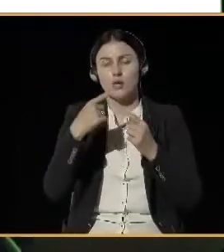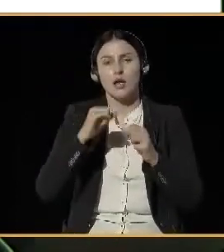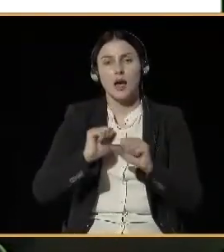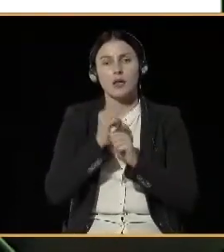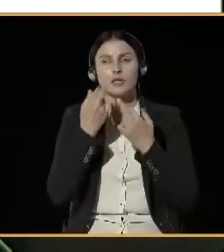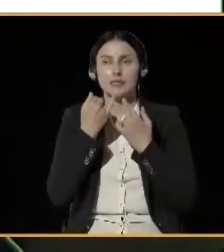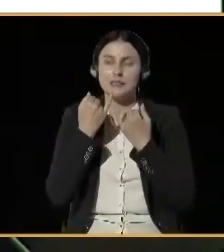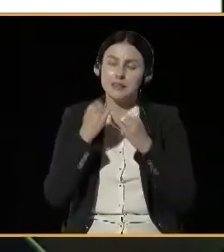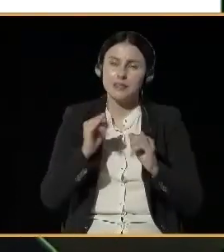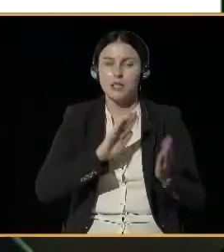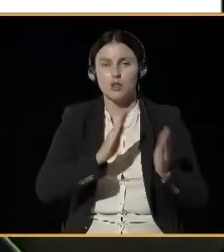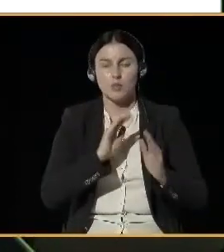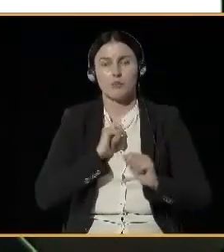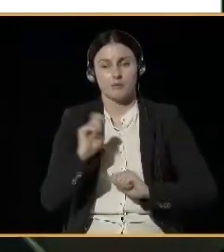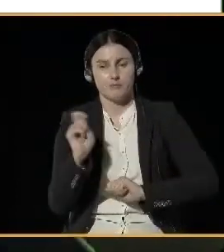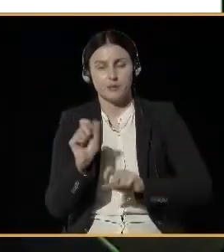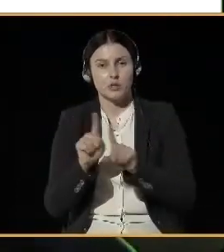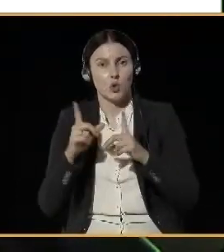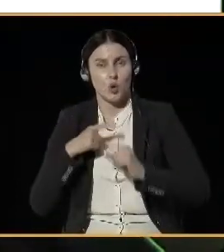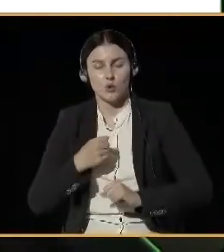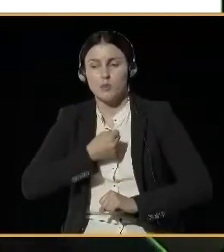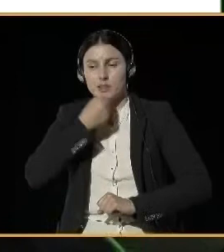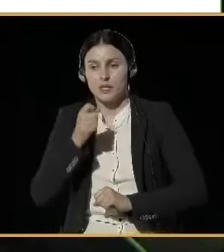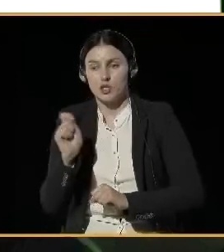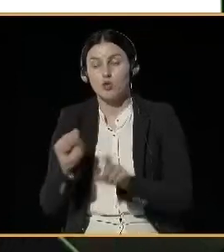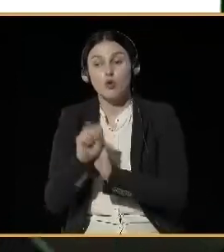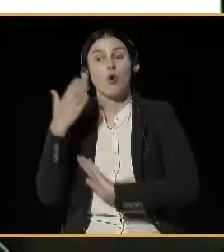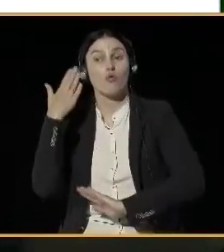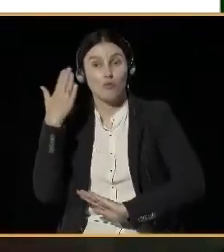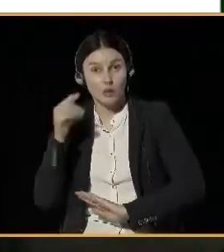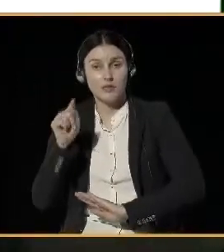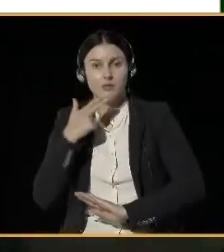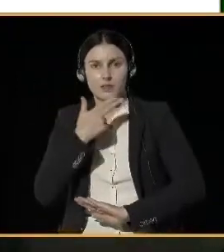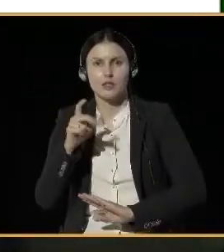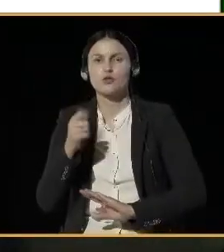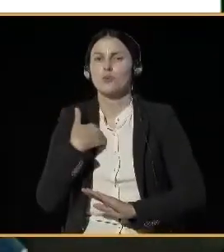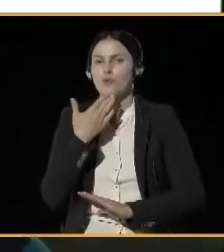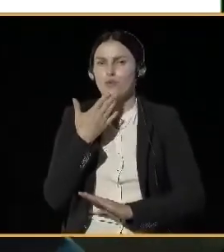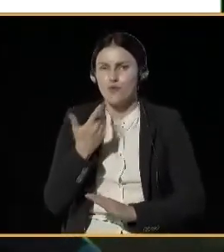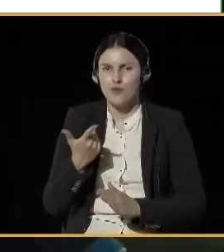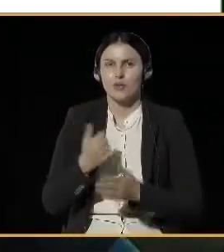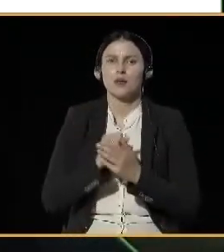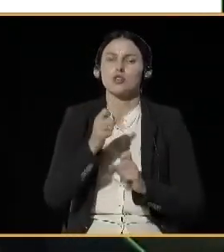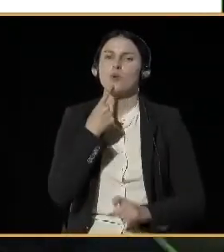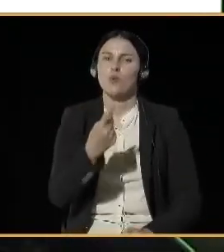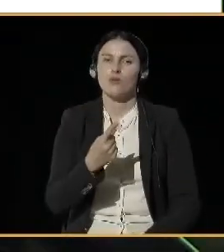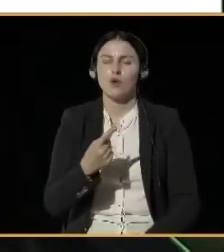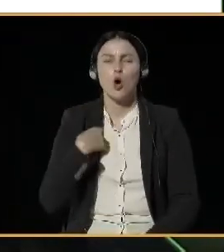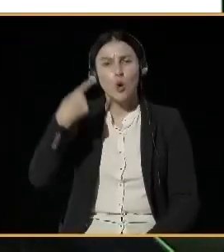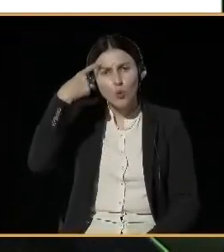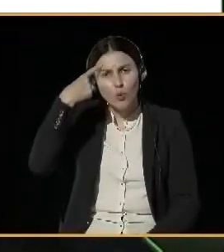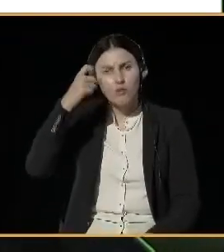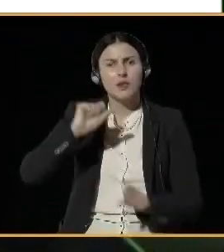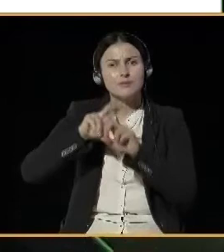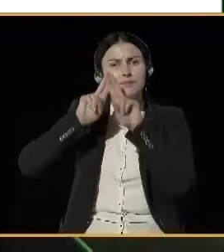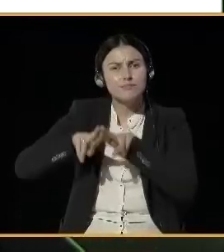do you know any other good practices? Have you found some measures, some ways of encouraging seniors to become involved in volunteering,